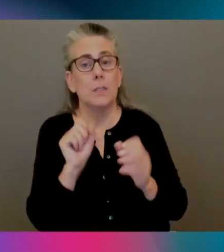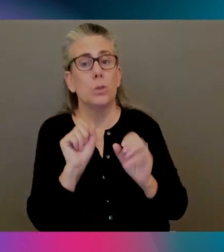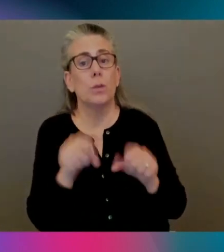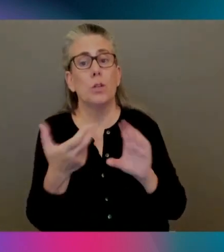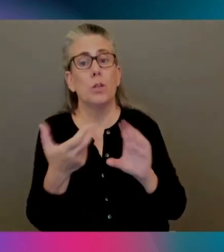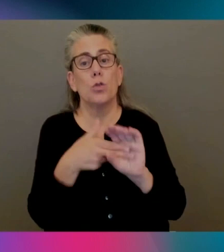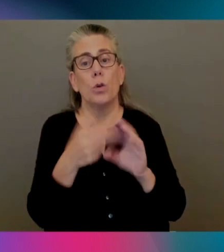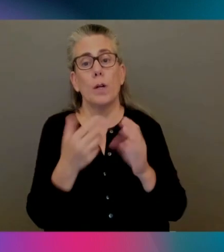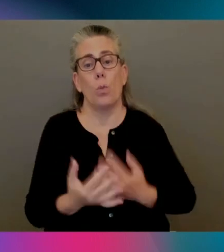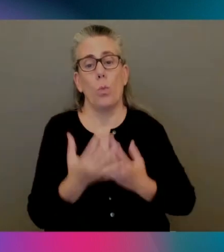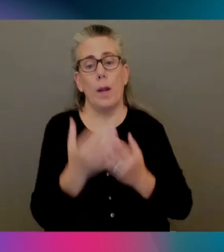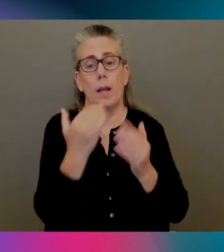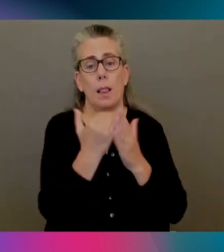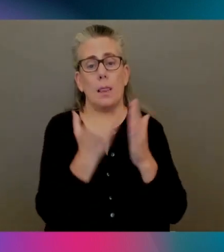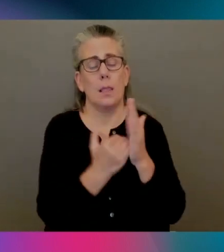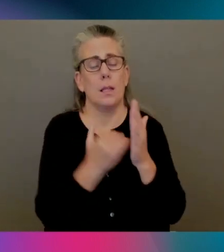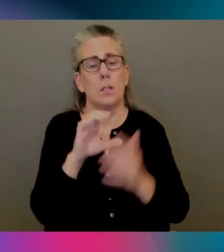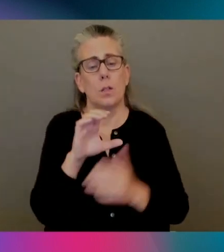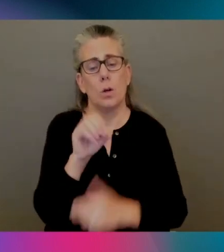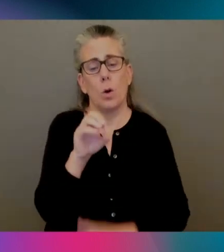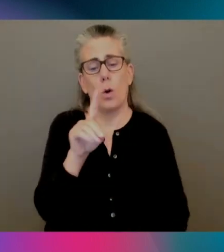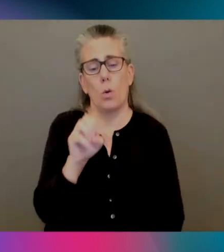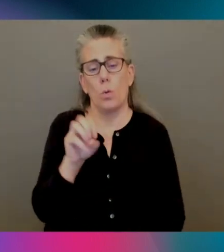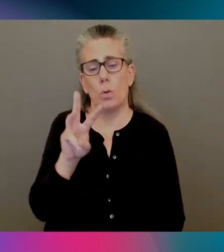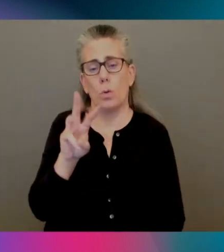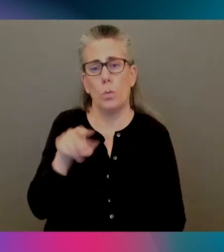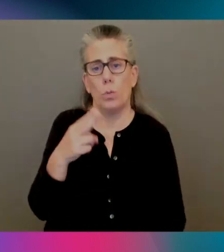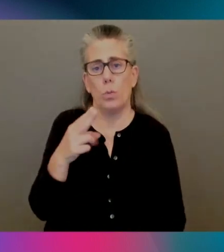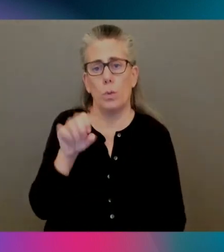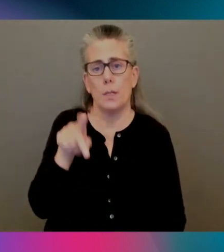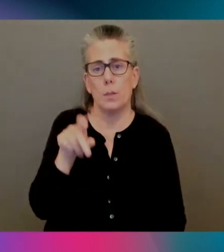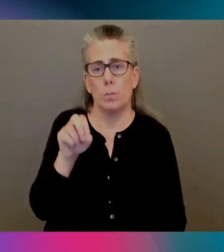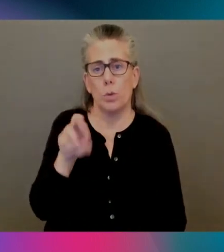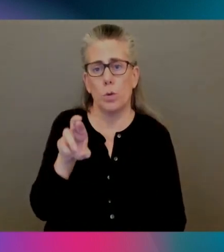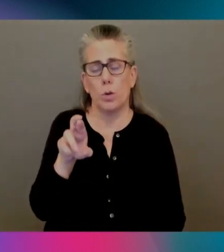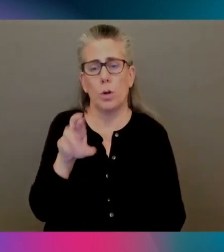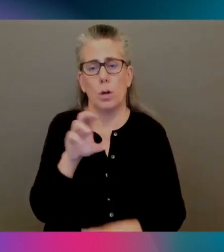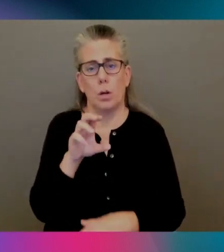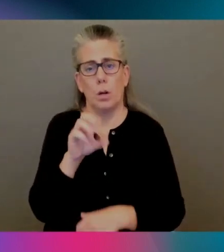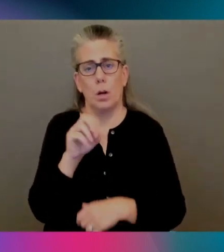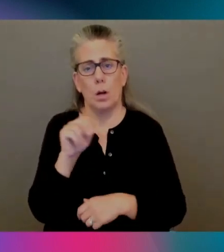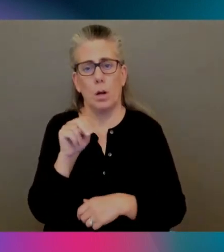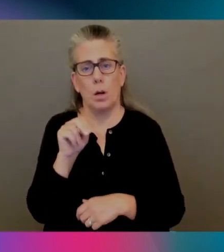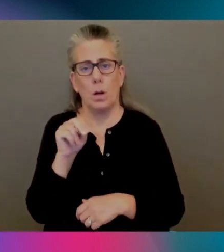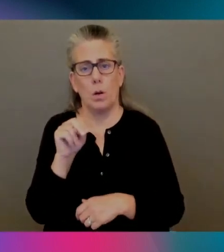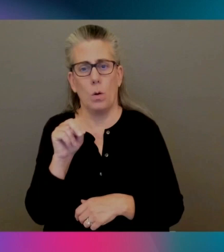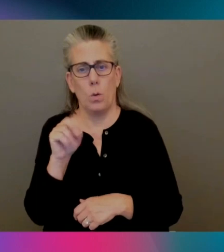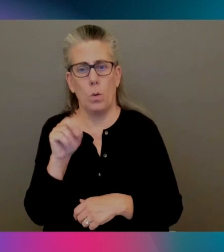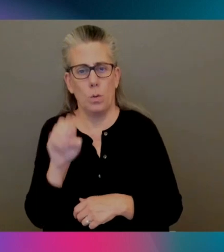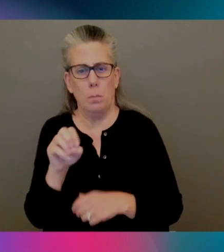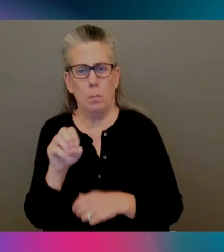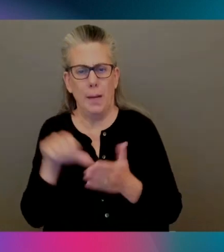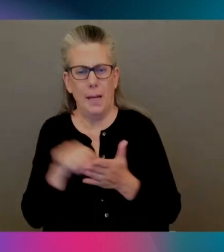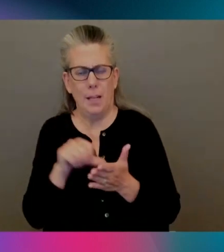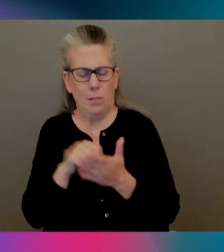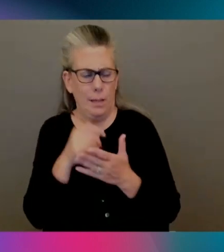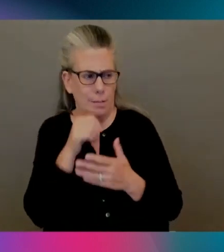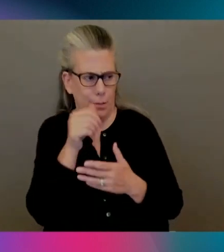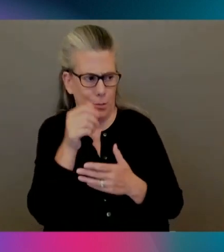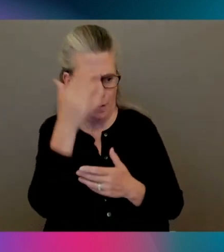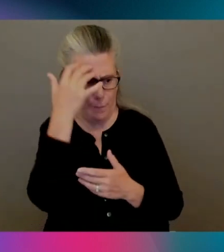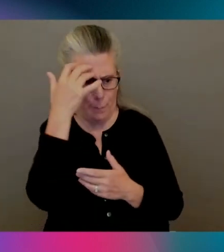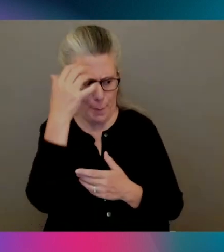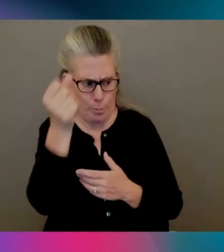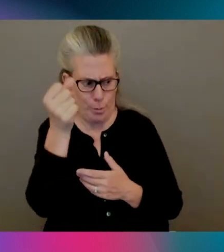CodeWhisperer homepage. I don't have it memorized, do you write as the AWS